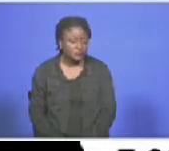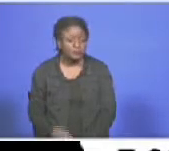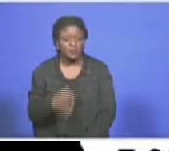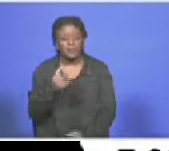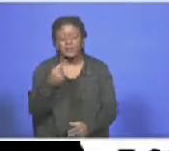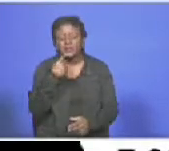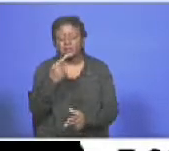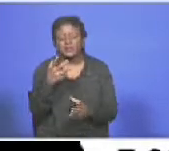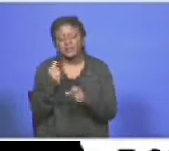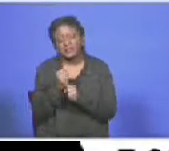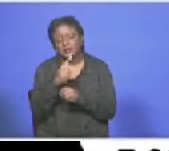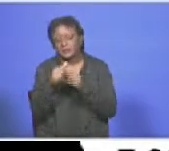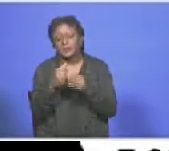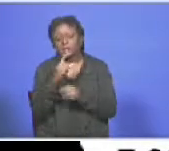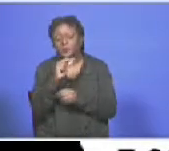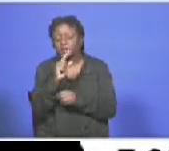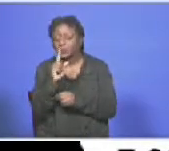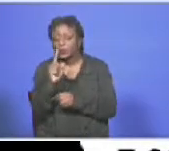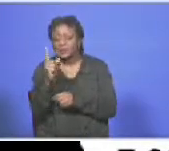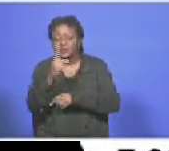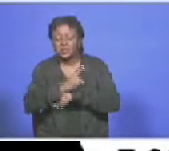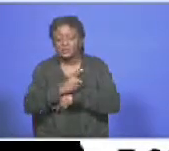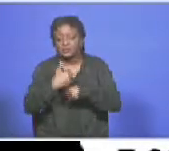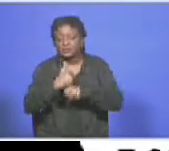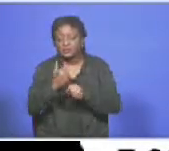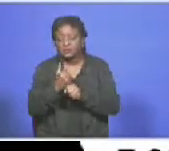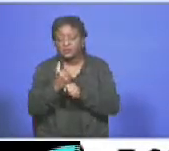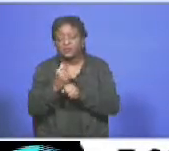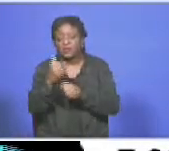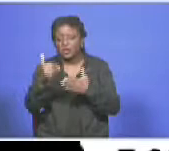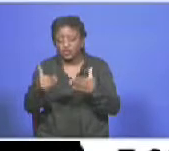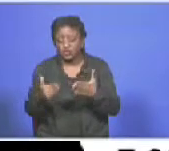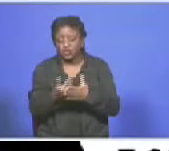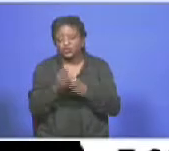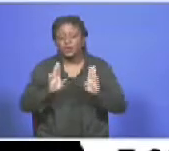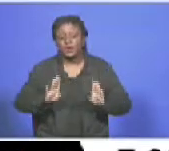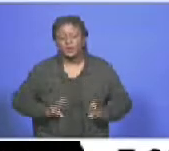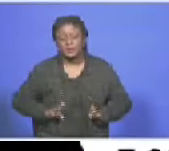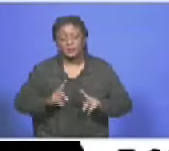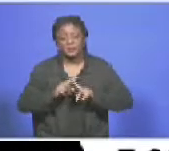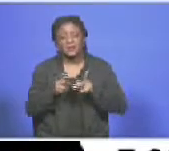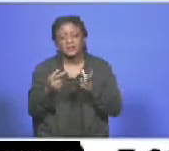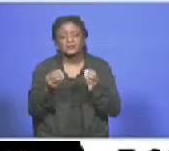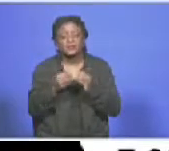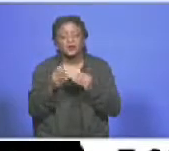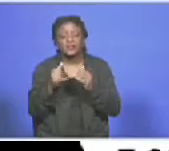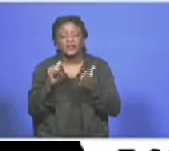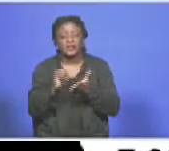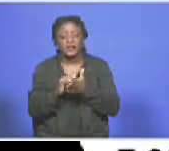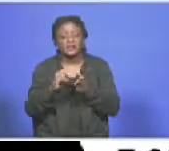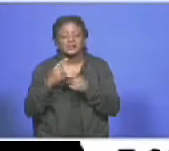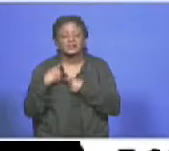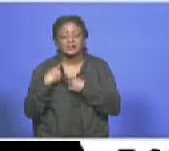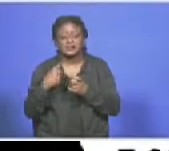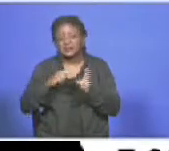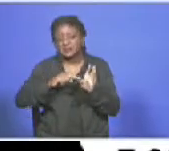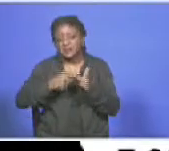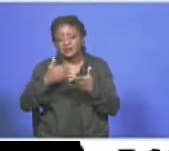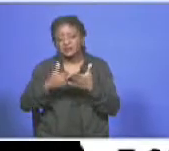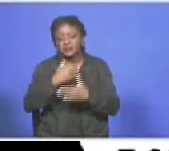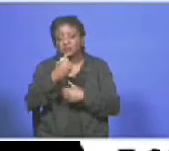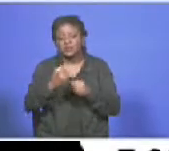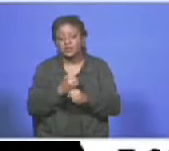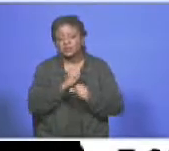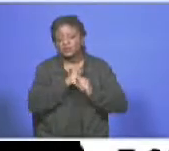They say it takes roughly 21 days to form a new habit, and while it's a bit more than that since the start of the new year, a securities